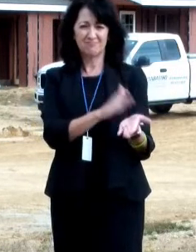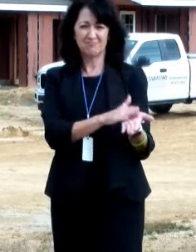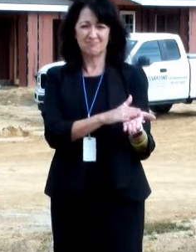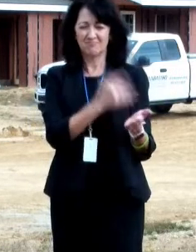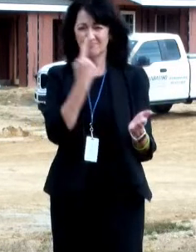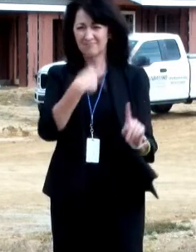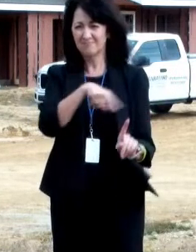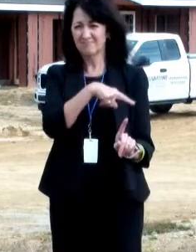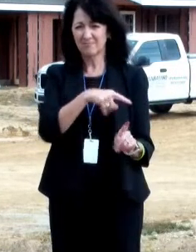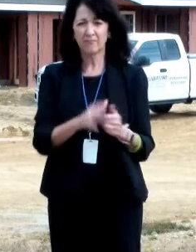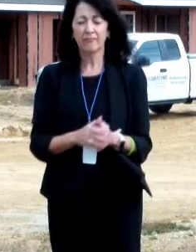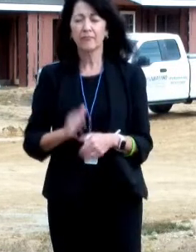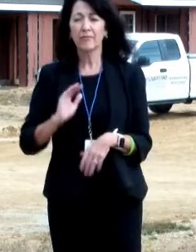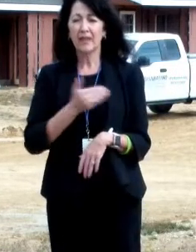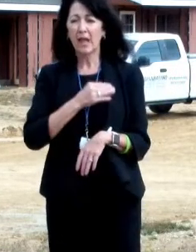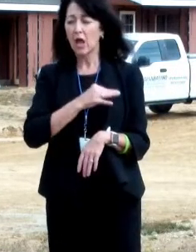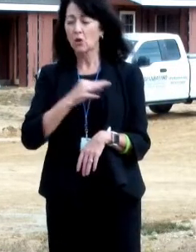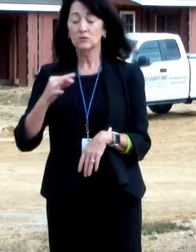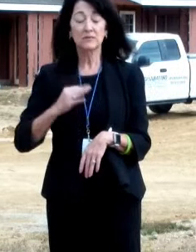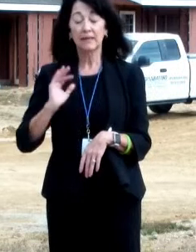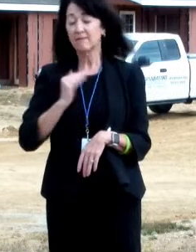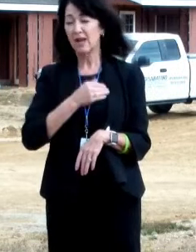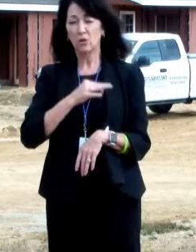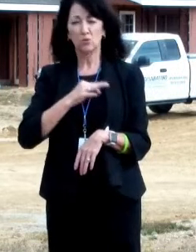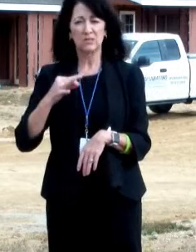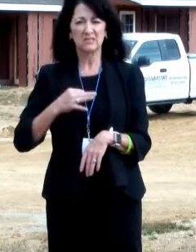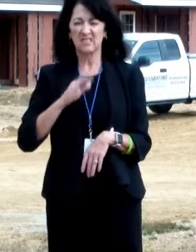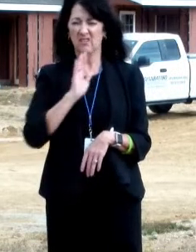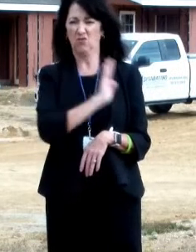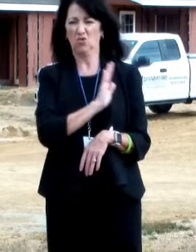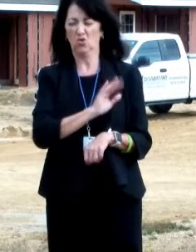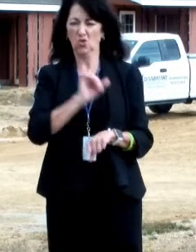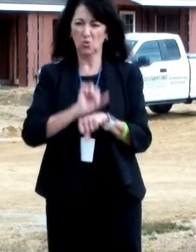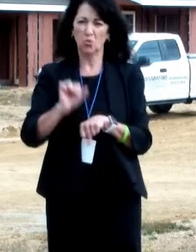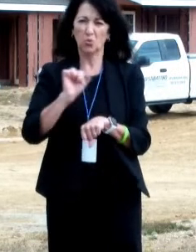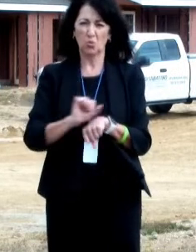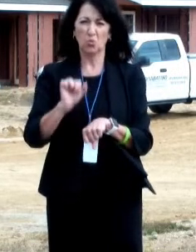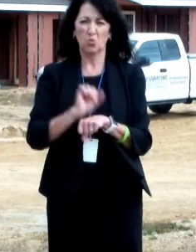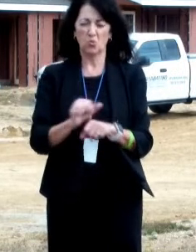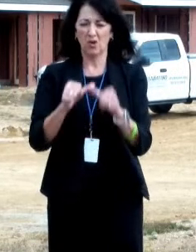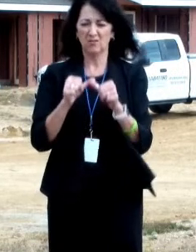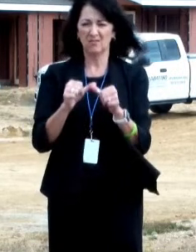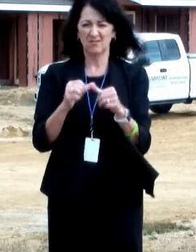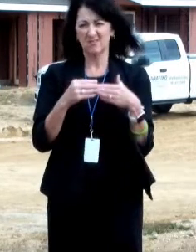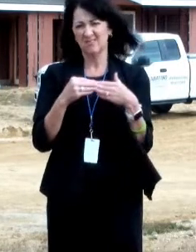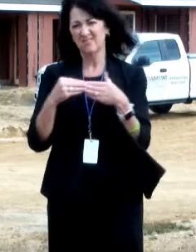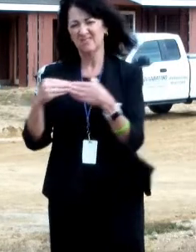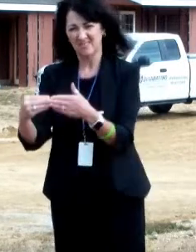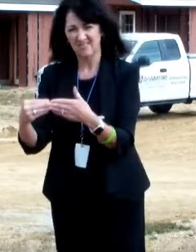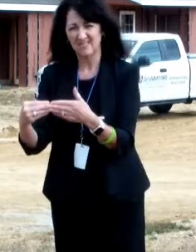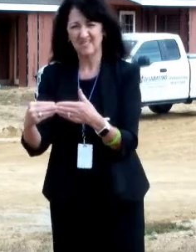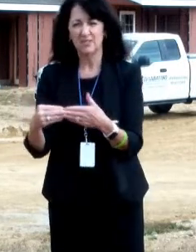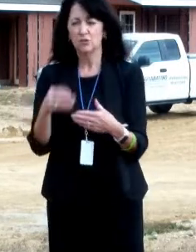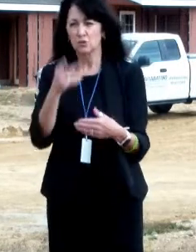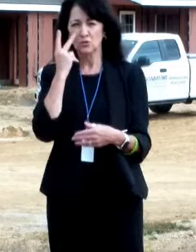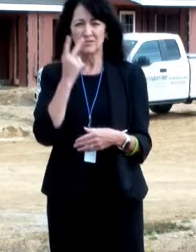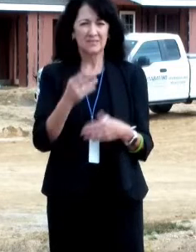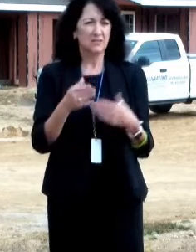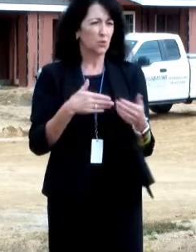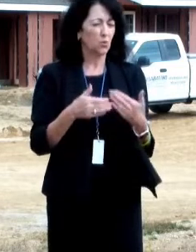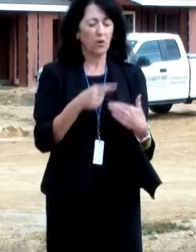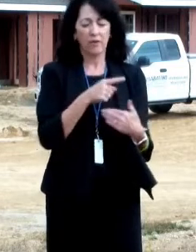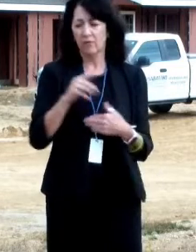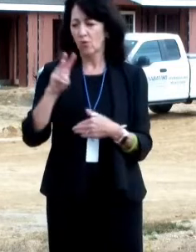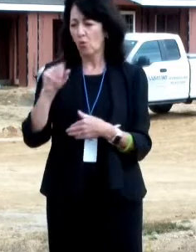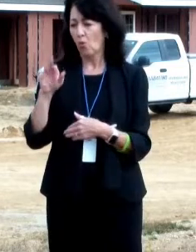Our staff drive this work each and every day. We are 130 plus strong. You'll see whether they have their Kingswood, their Warehouse,